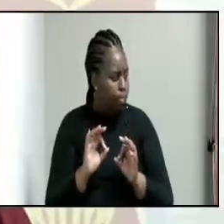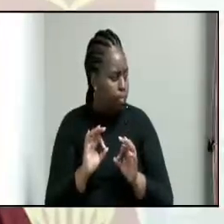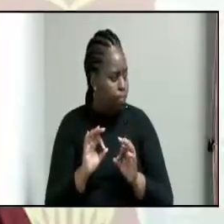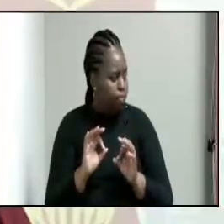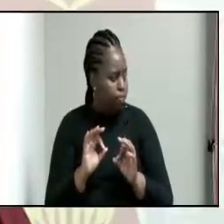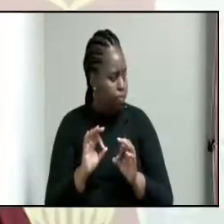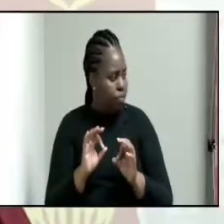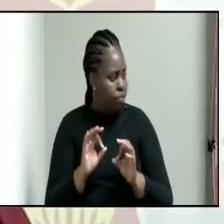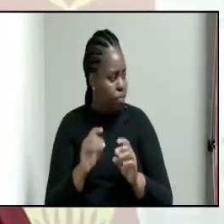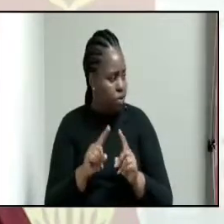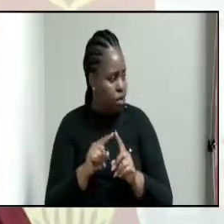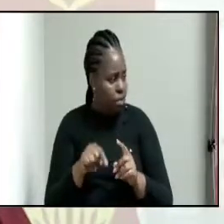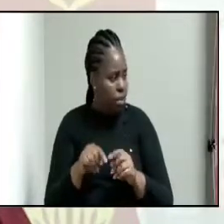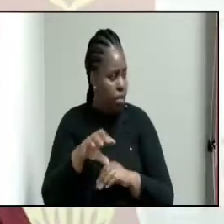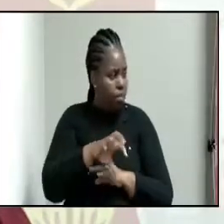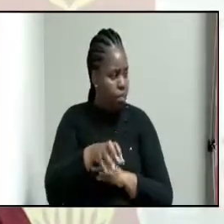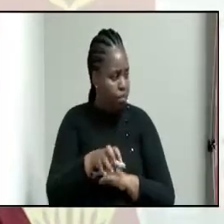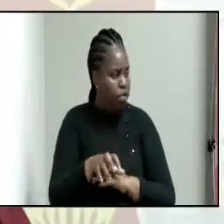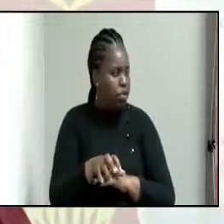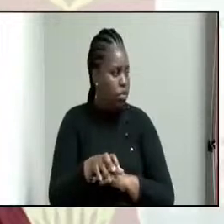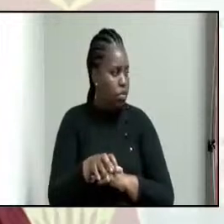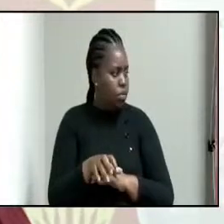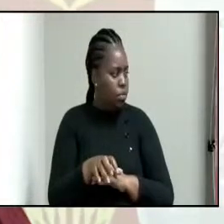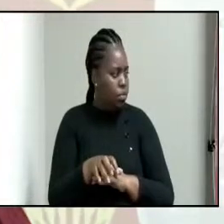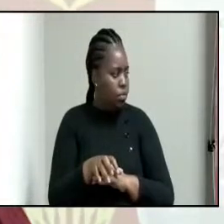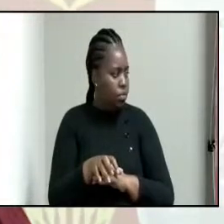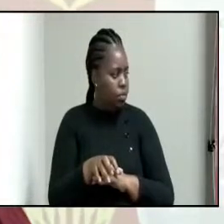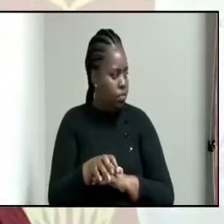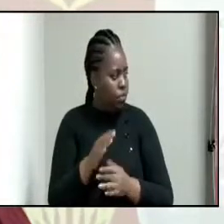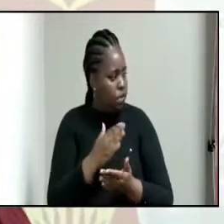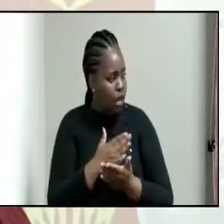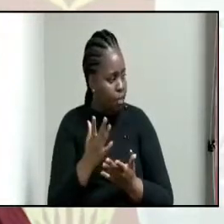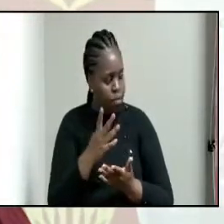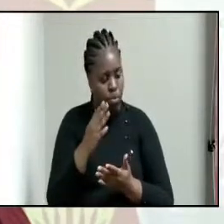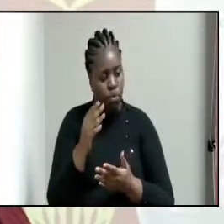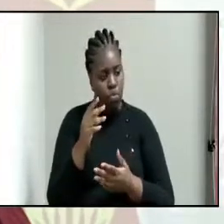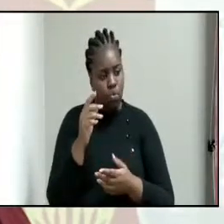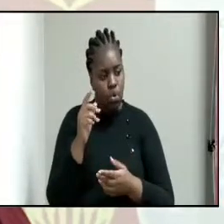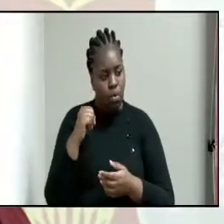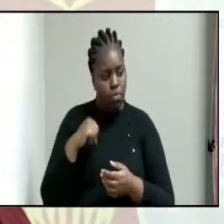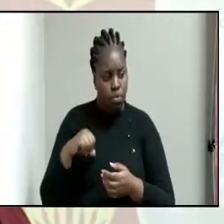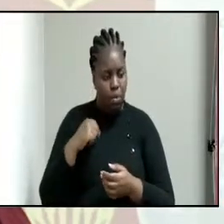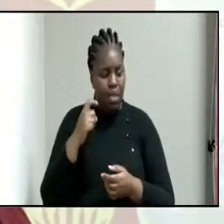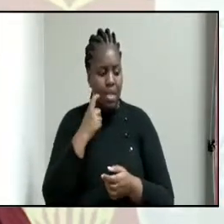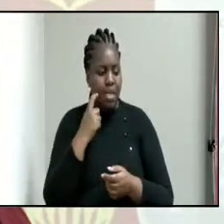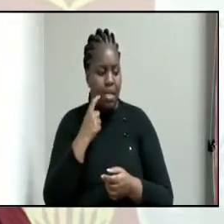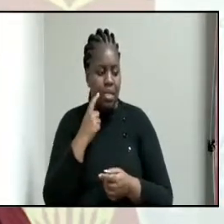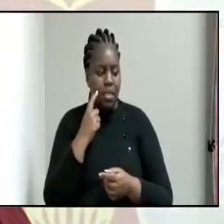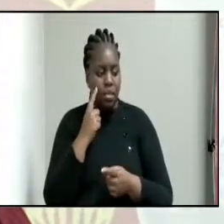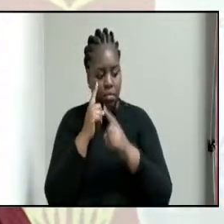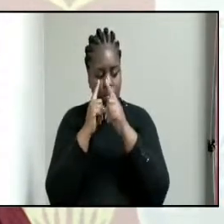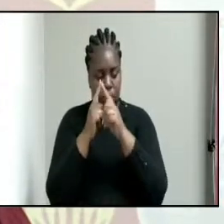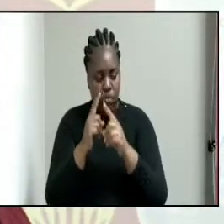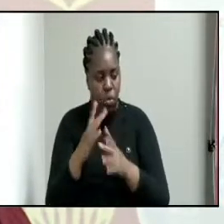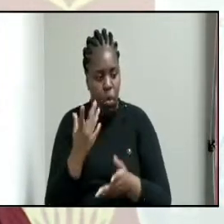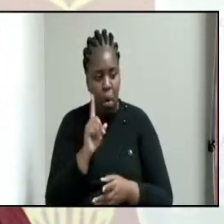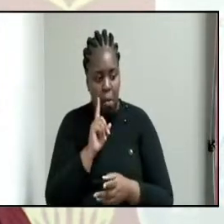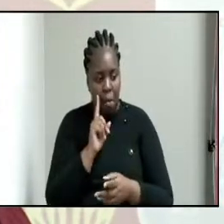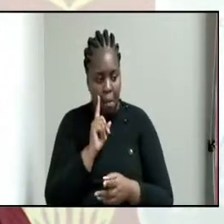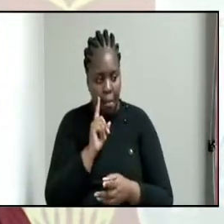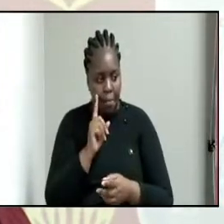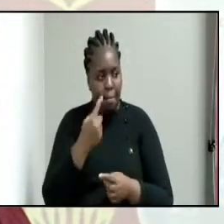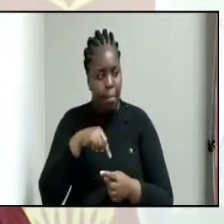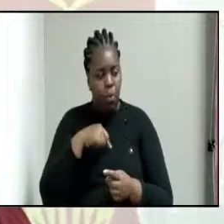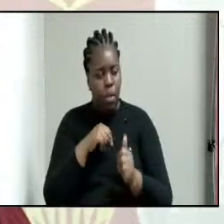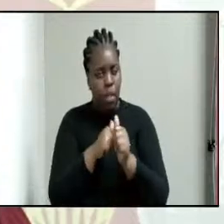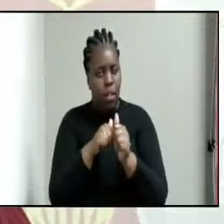strategy, even within the province, within the local sphere, or within the municipalities, it becomes easy then to target or even to see where are